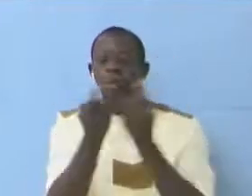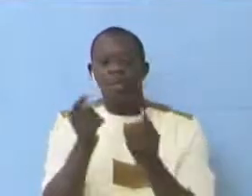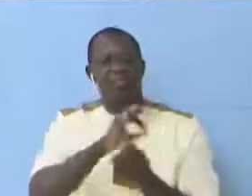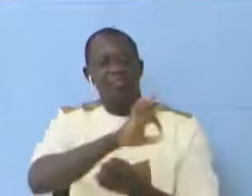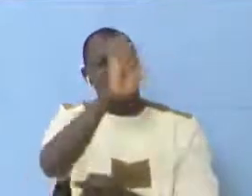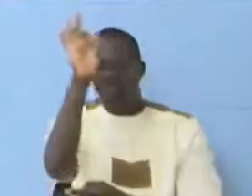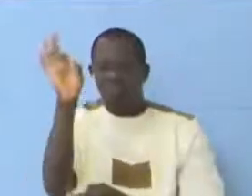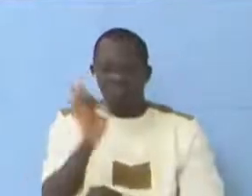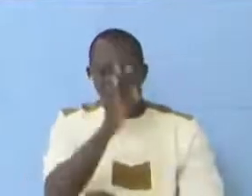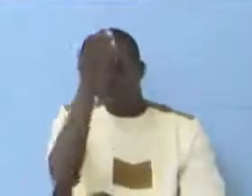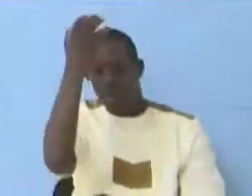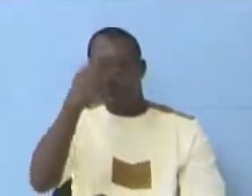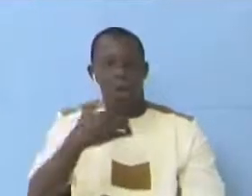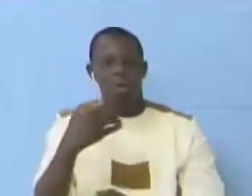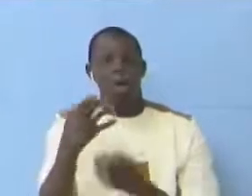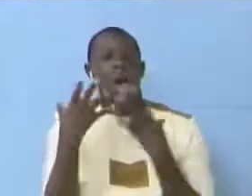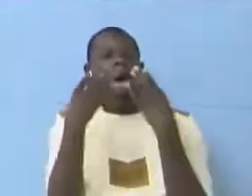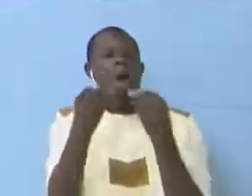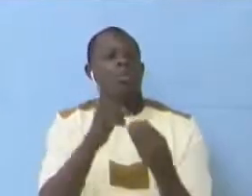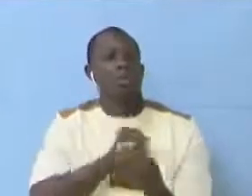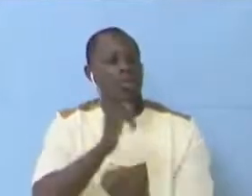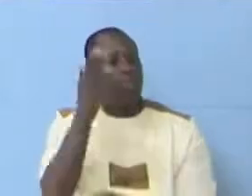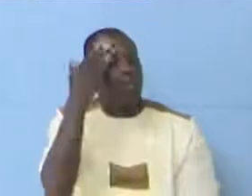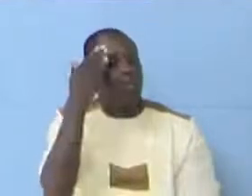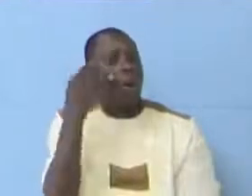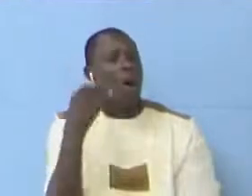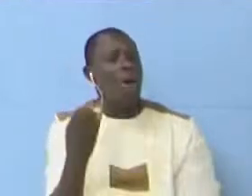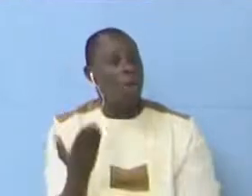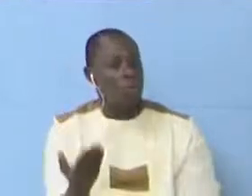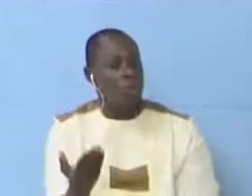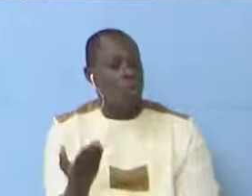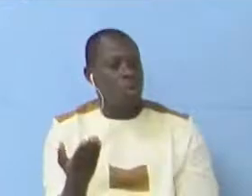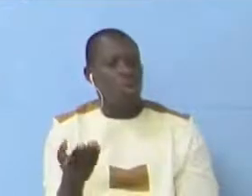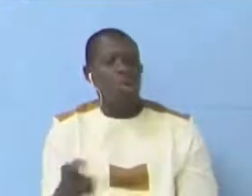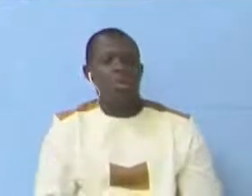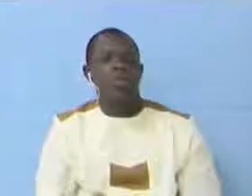told me that how did he know? Something bad to me. But